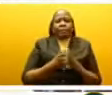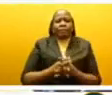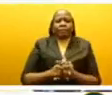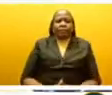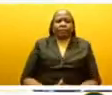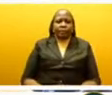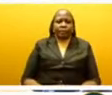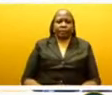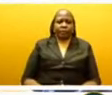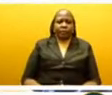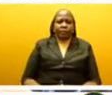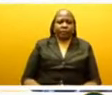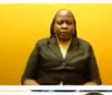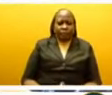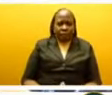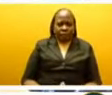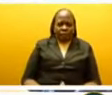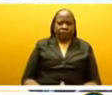Brook.